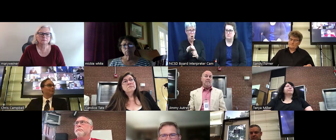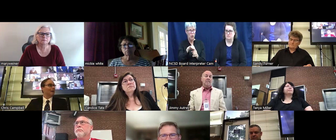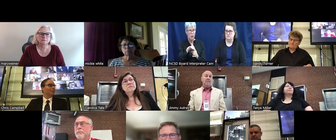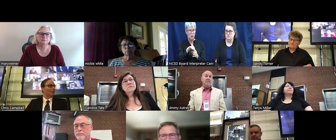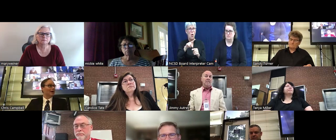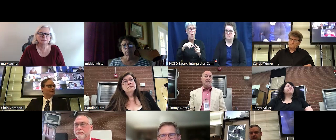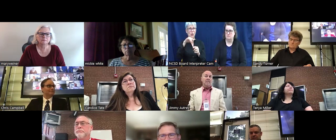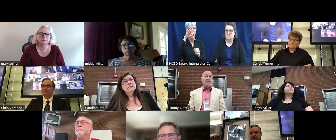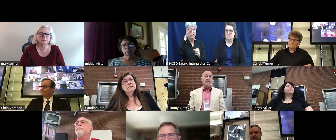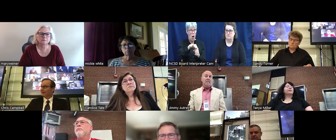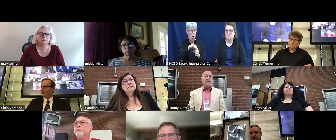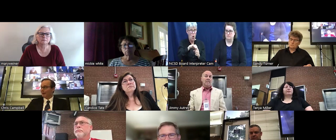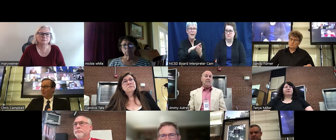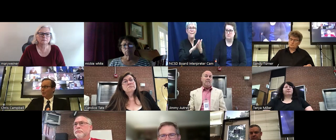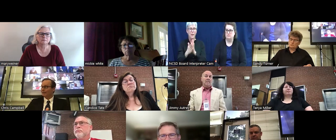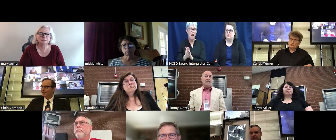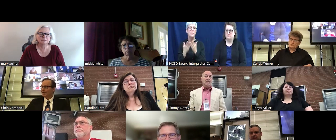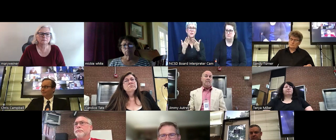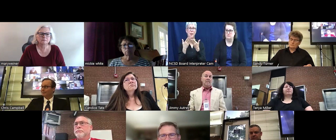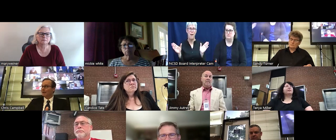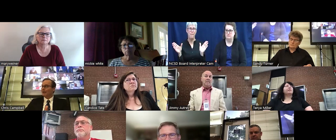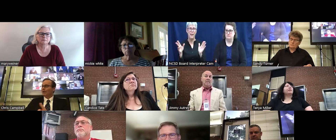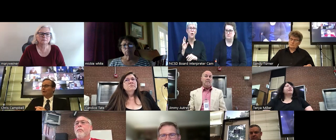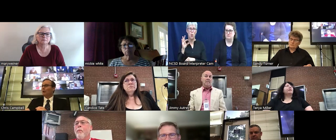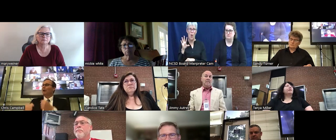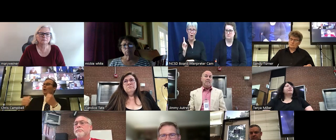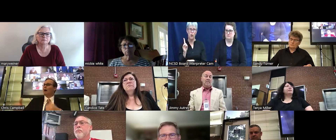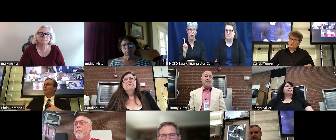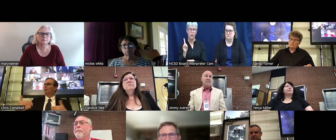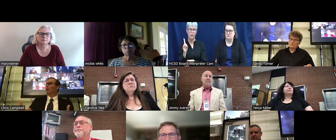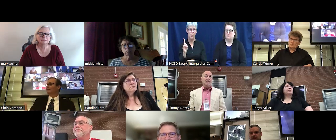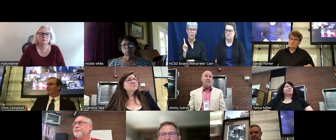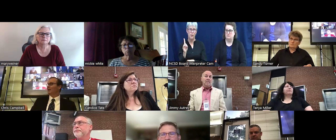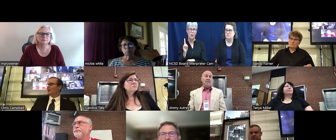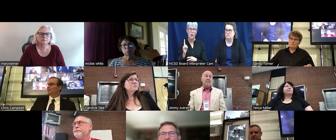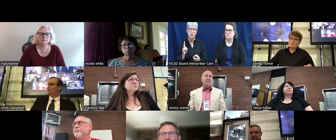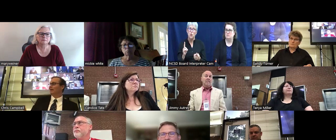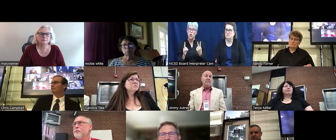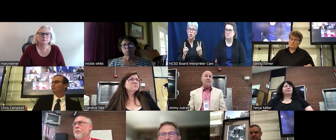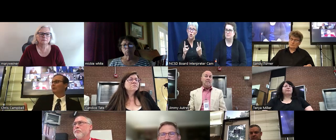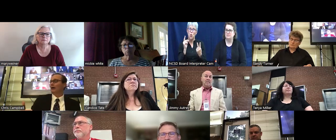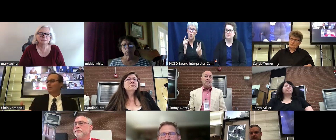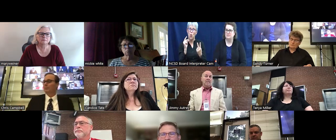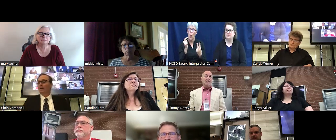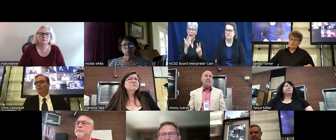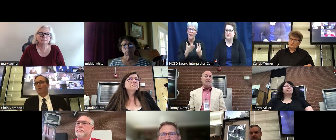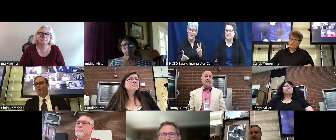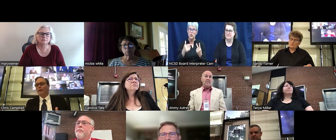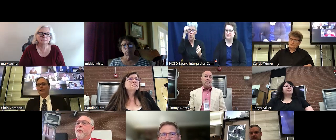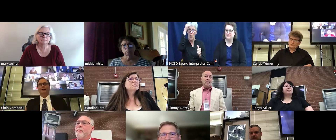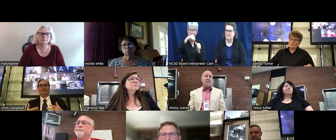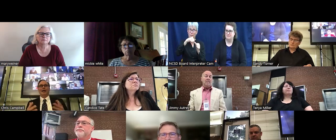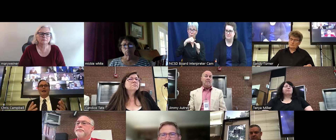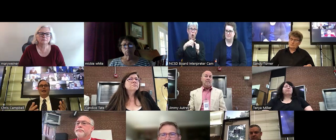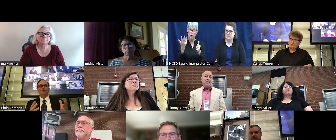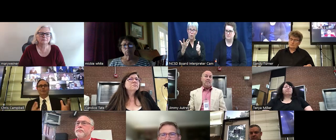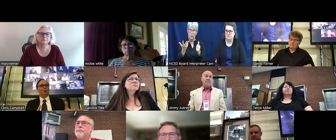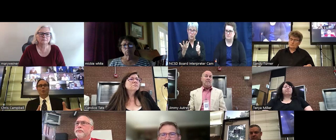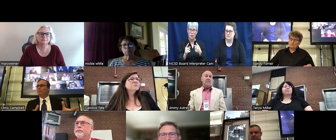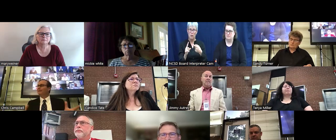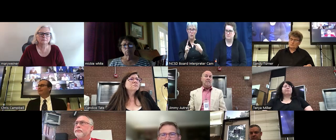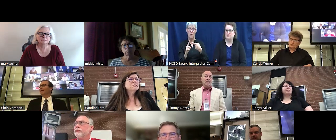becomes public record at that point in time. So there are a couple of quick takeaways from this. One is that